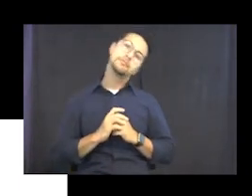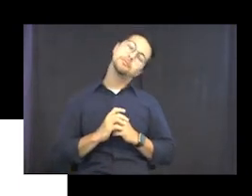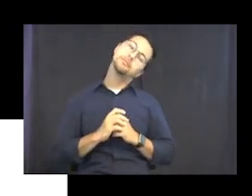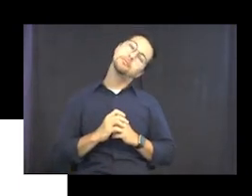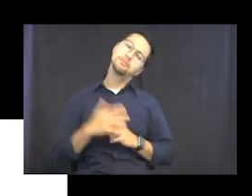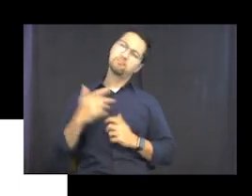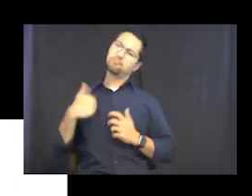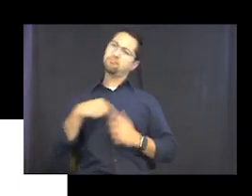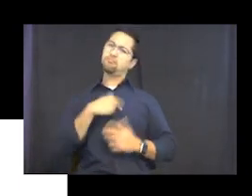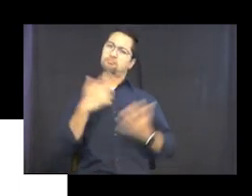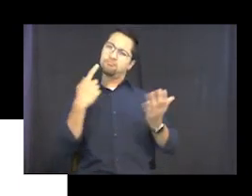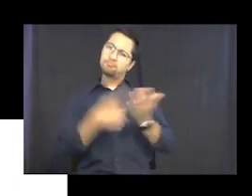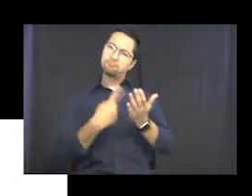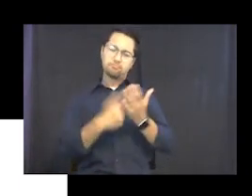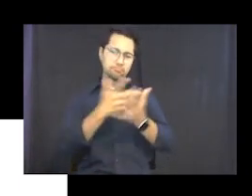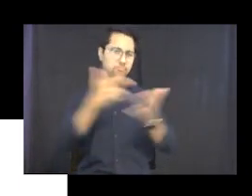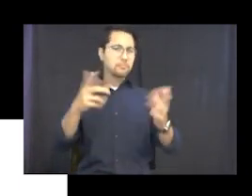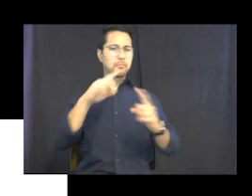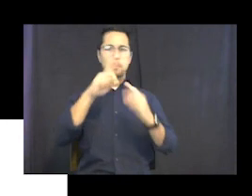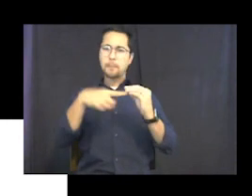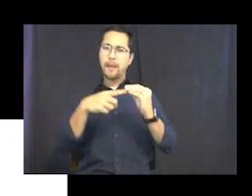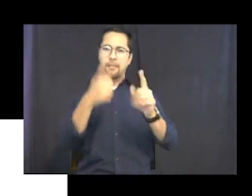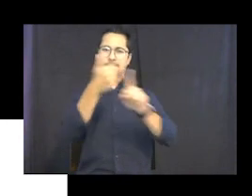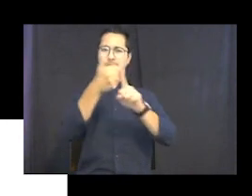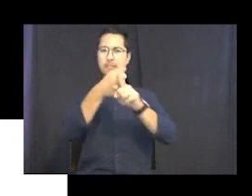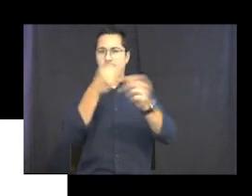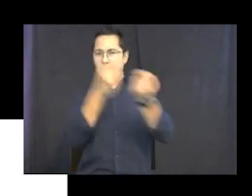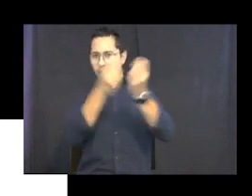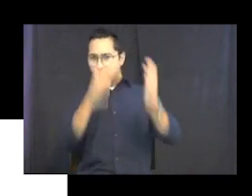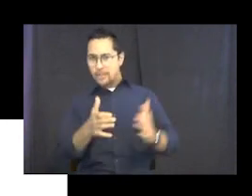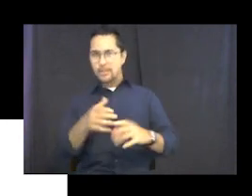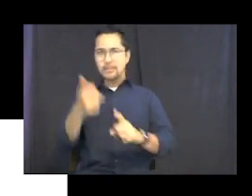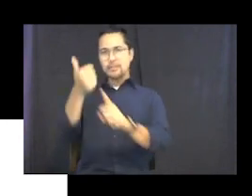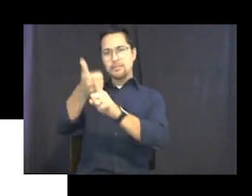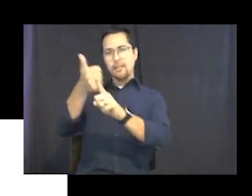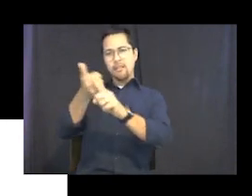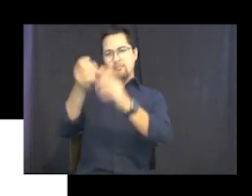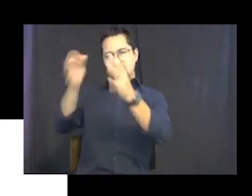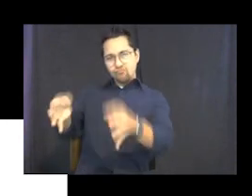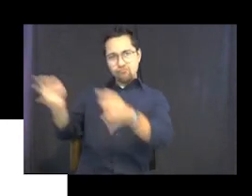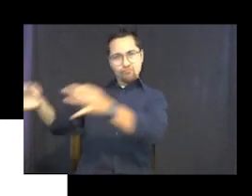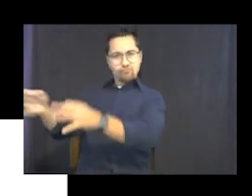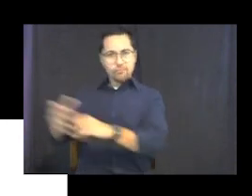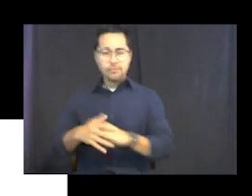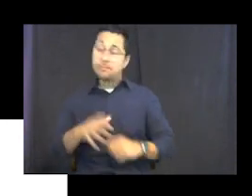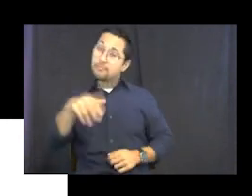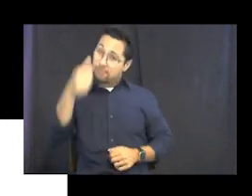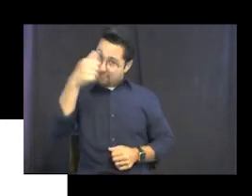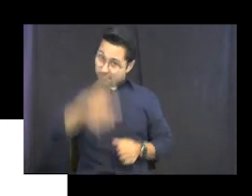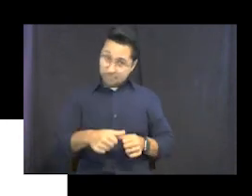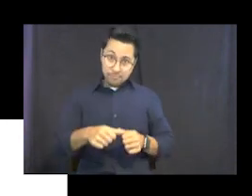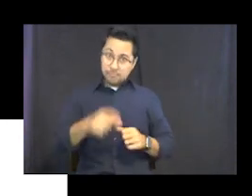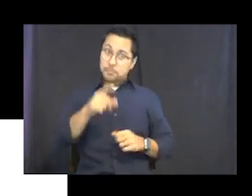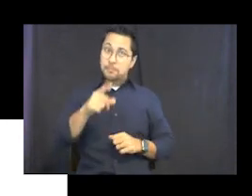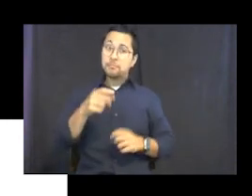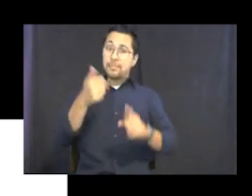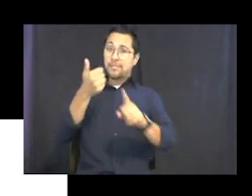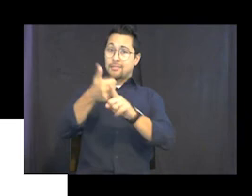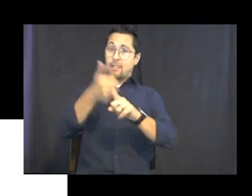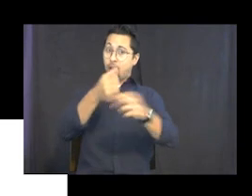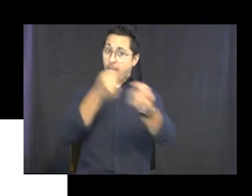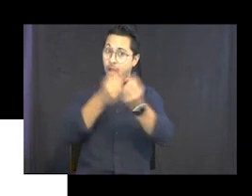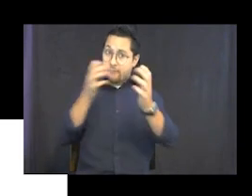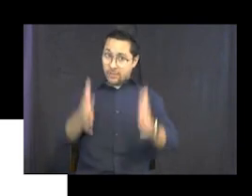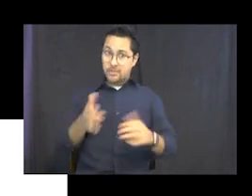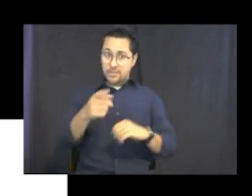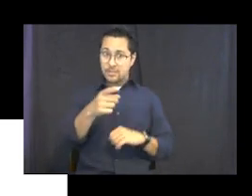we've talked a lot about self-advocacy and self-determination. Don't forget that